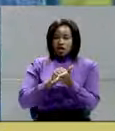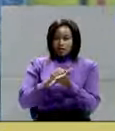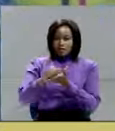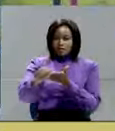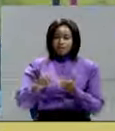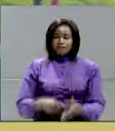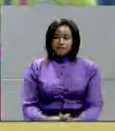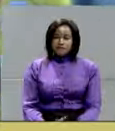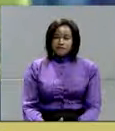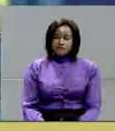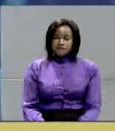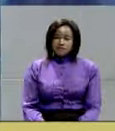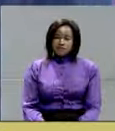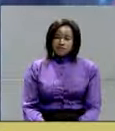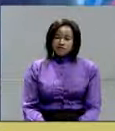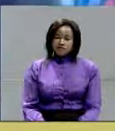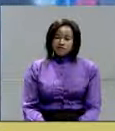Benjamin Egesa.